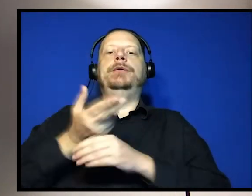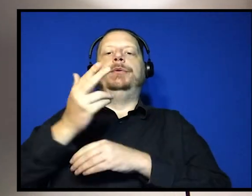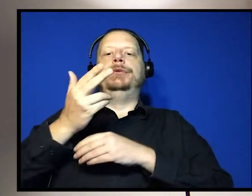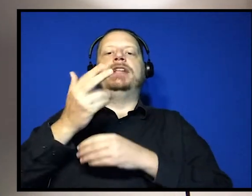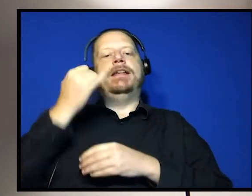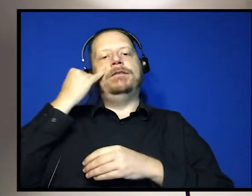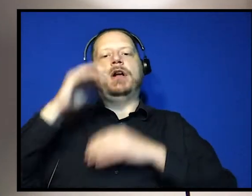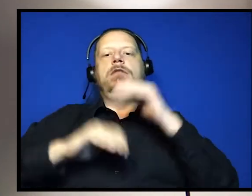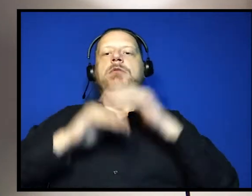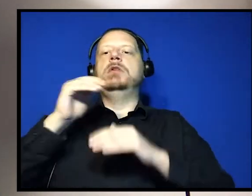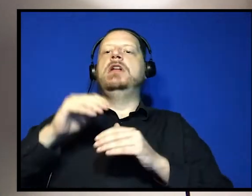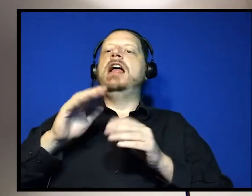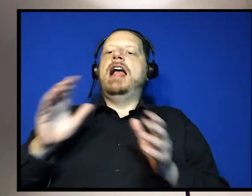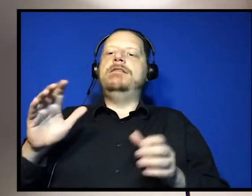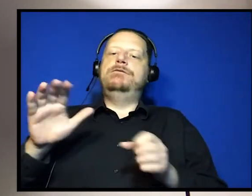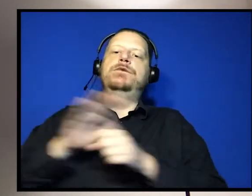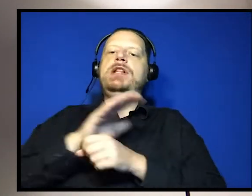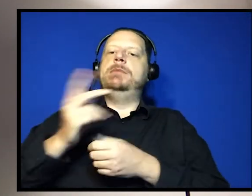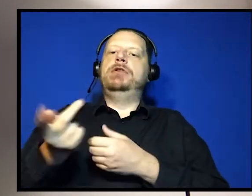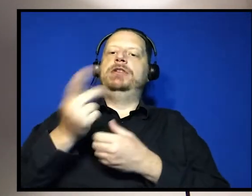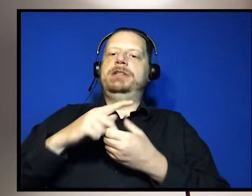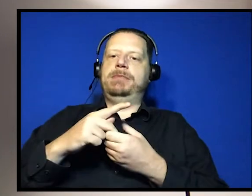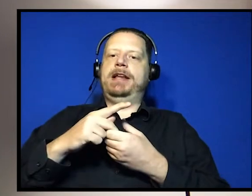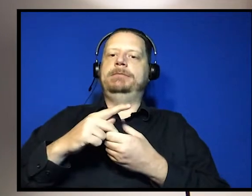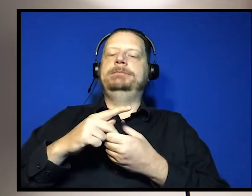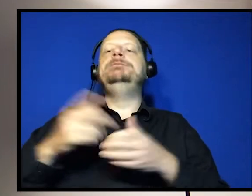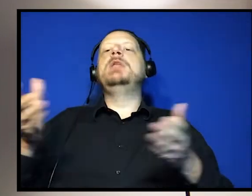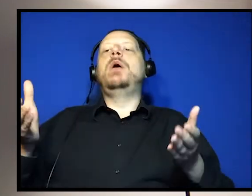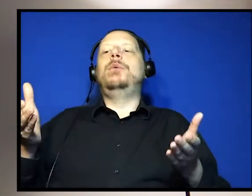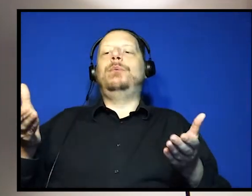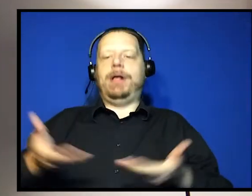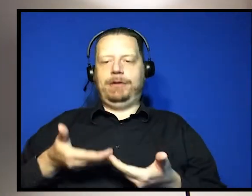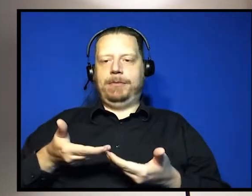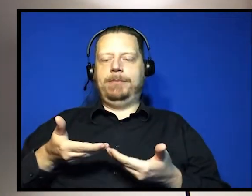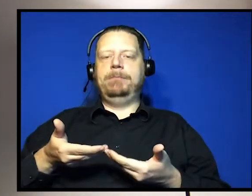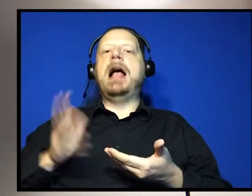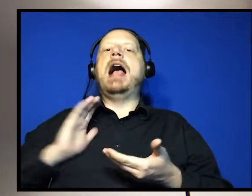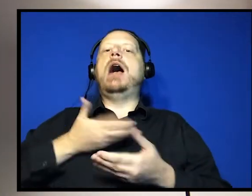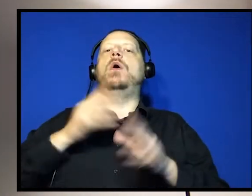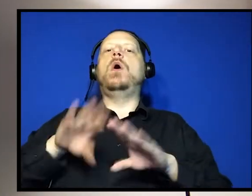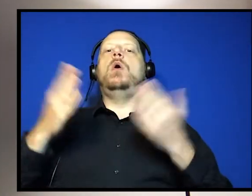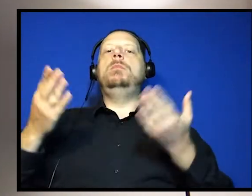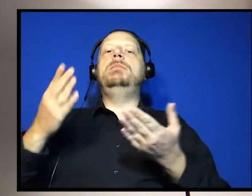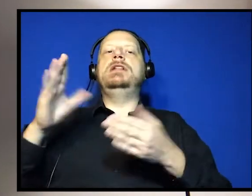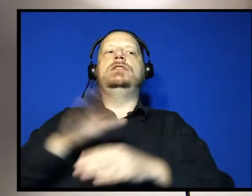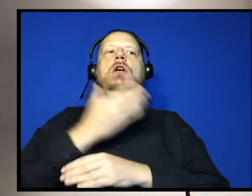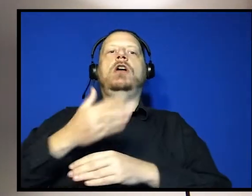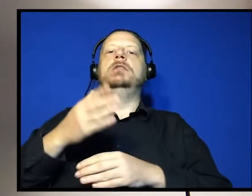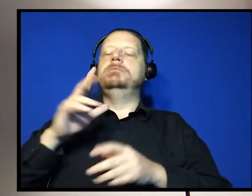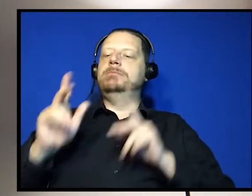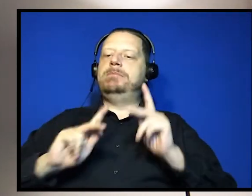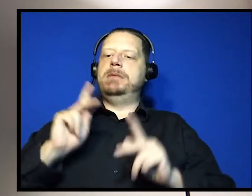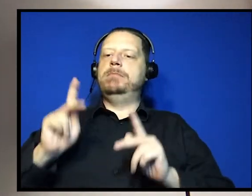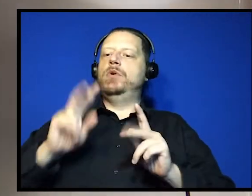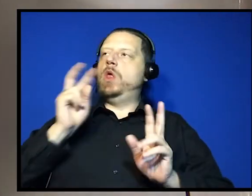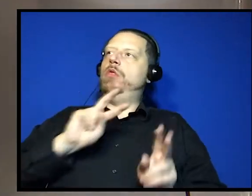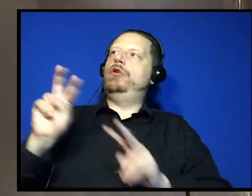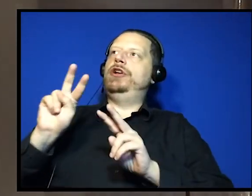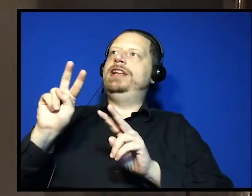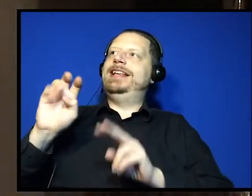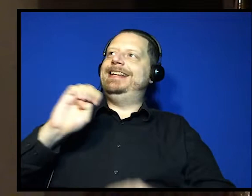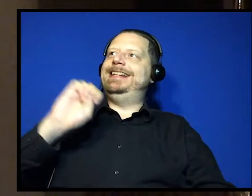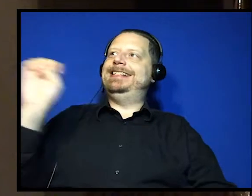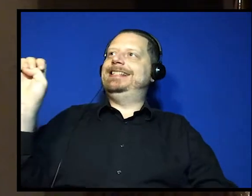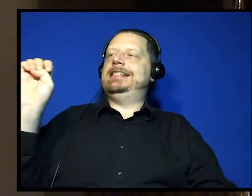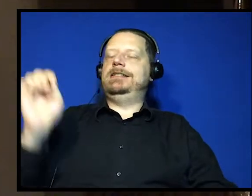participate fully from wherever you are. Welcome. Please join in singing our opening song, People Look East.